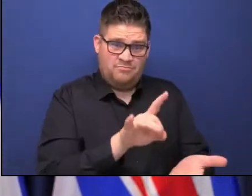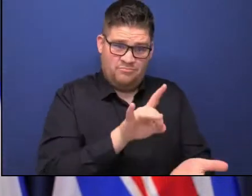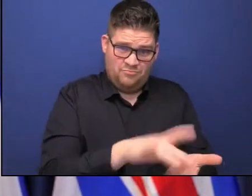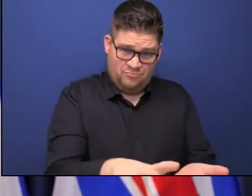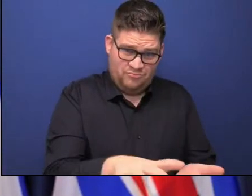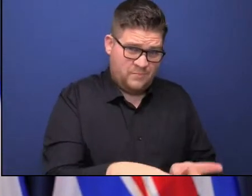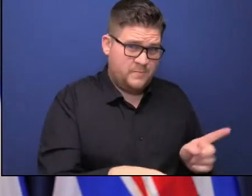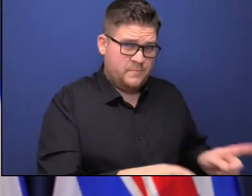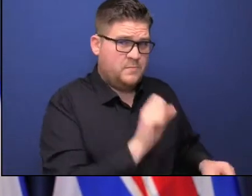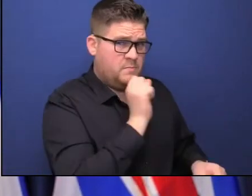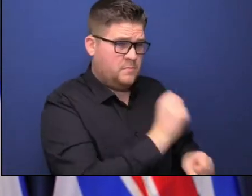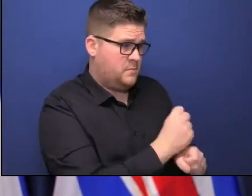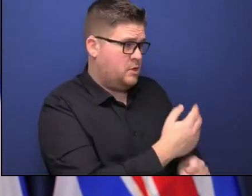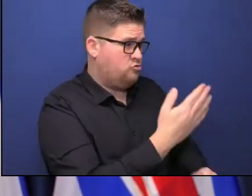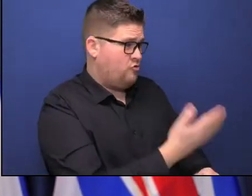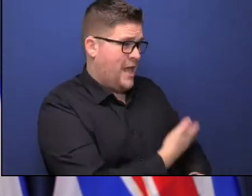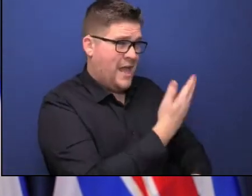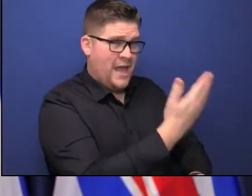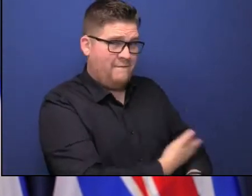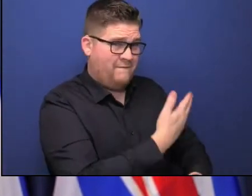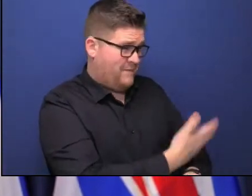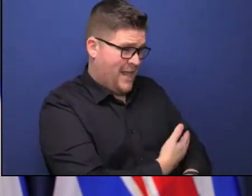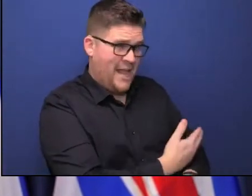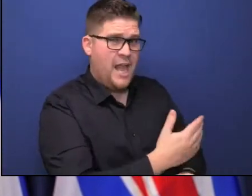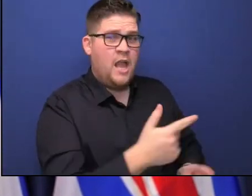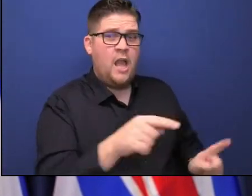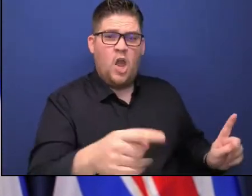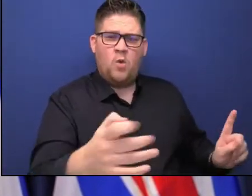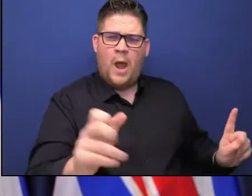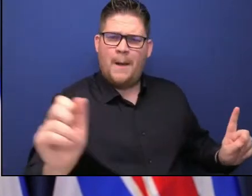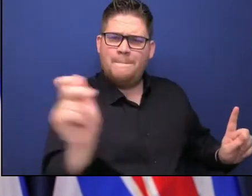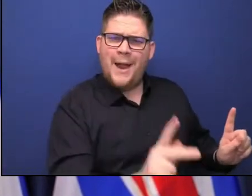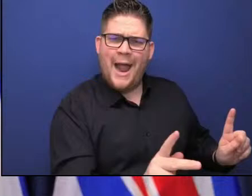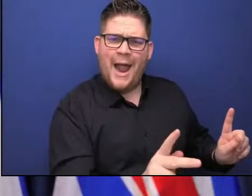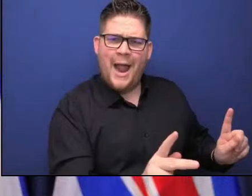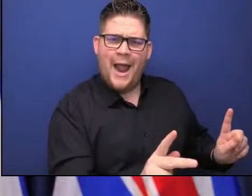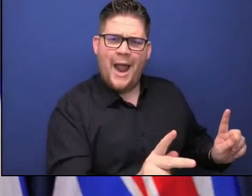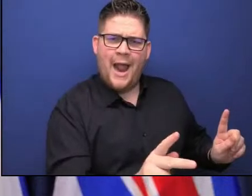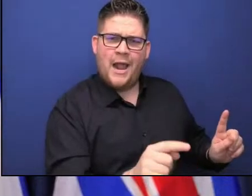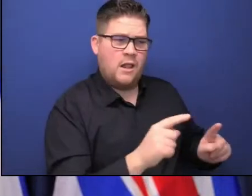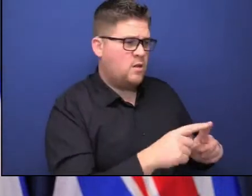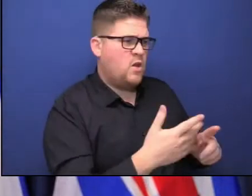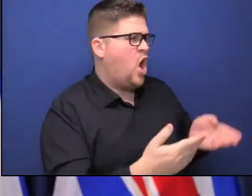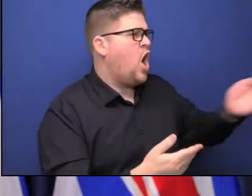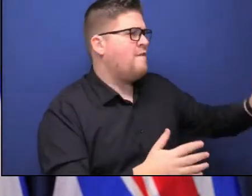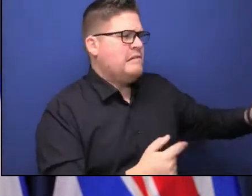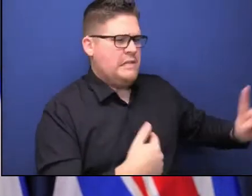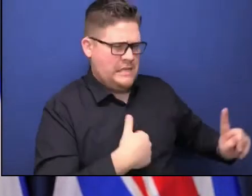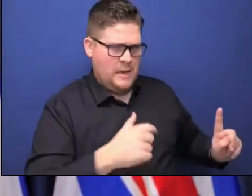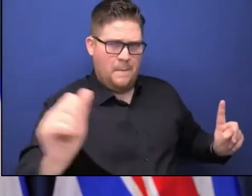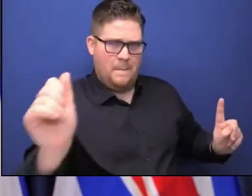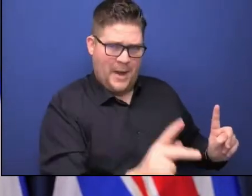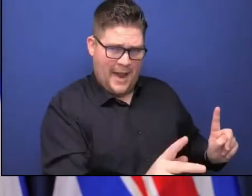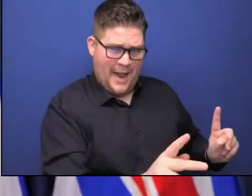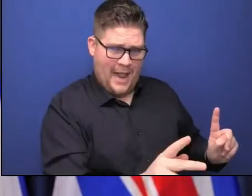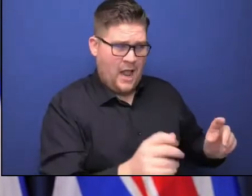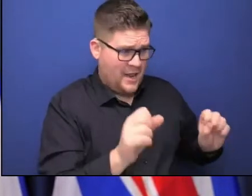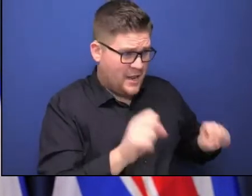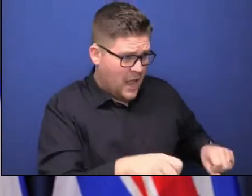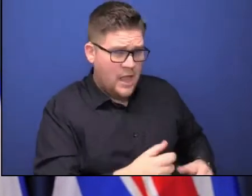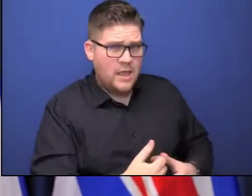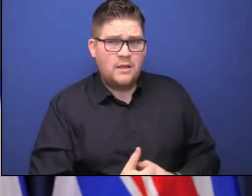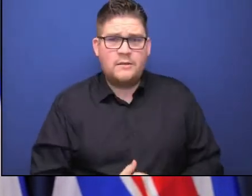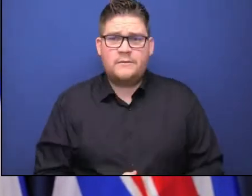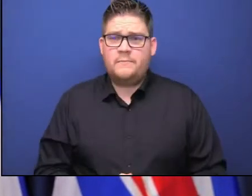why not? Certainly something that I've looked at and considered. We looked at it as the task force. In the end, the task force didn't